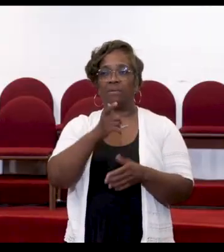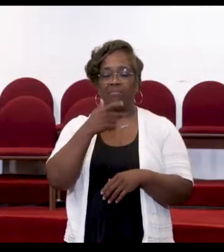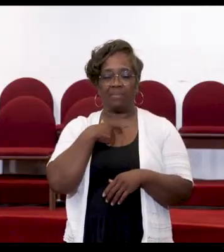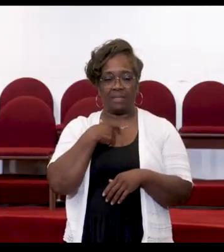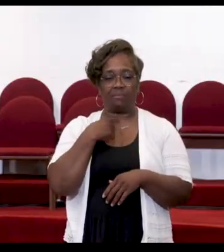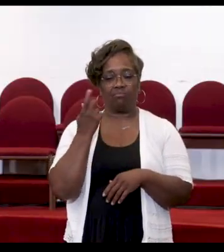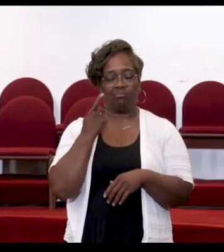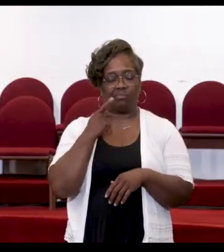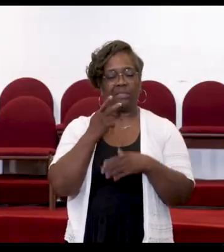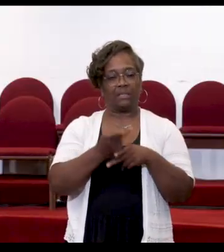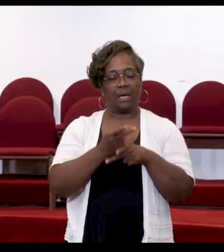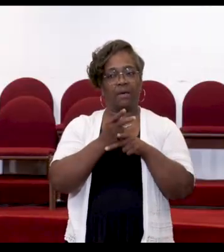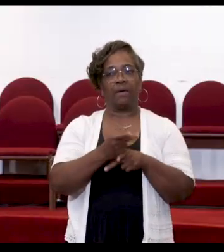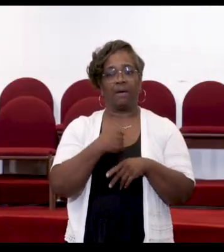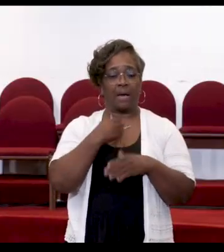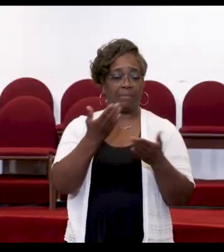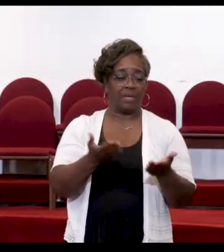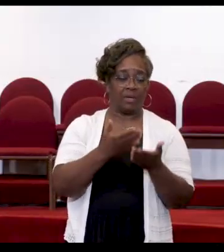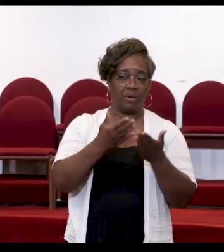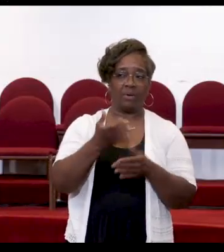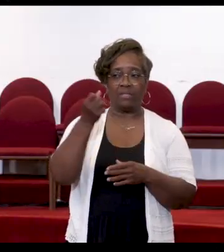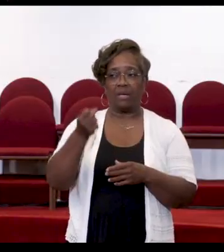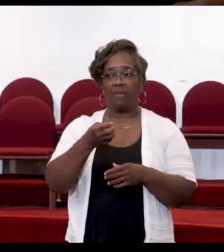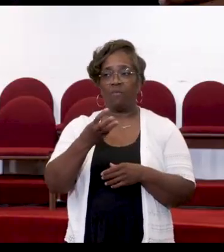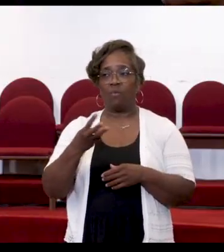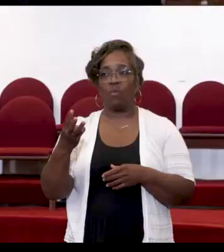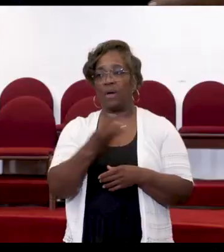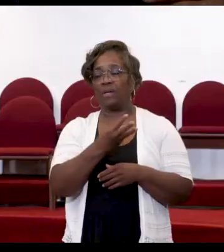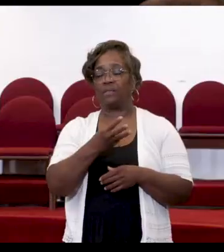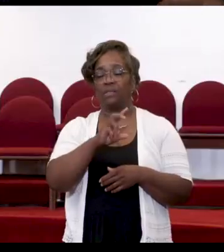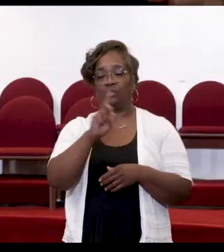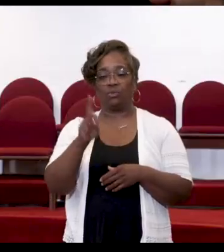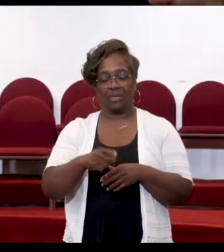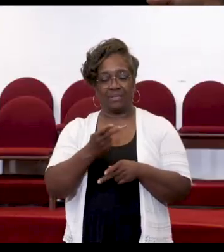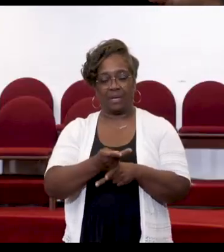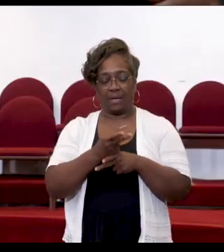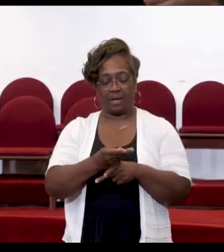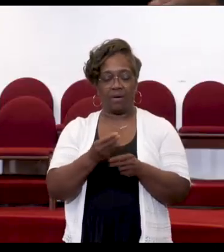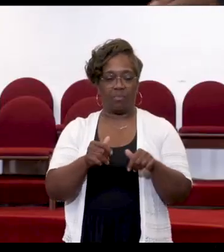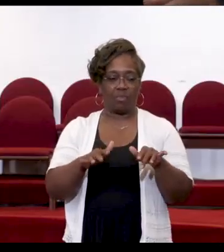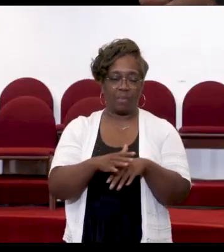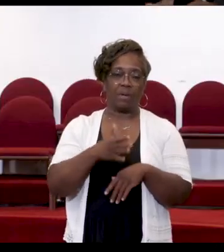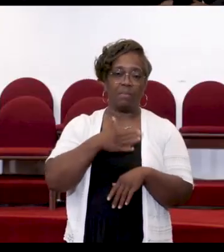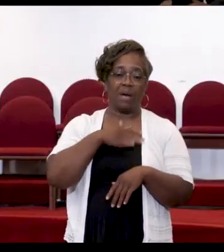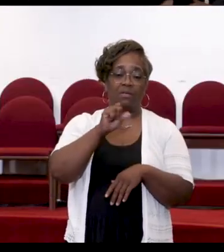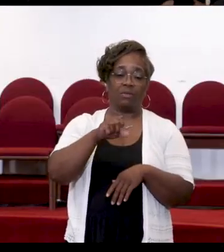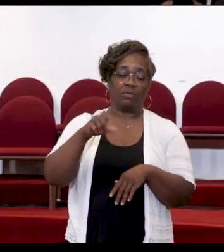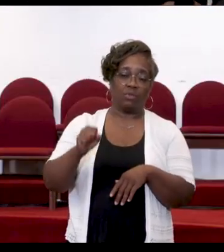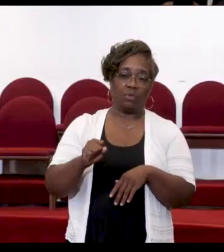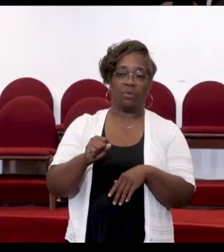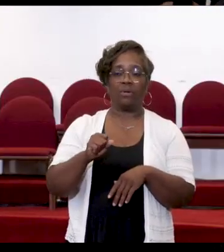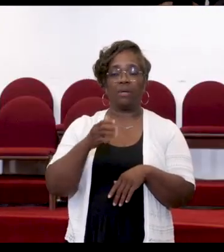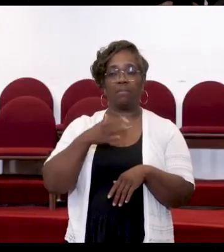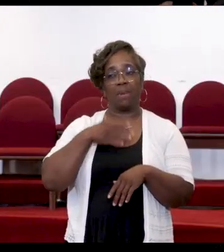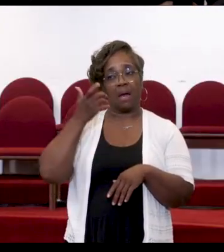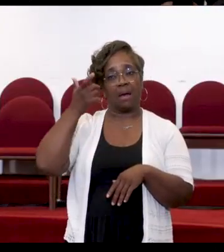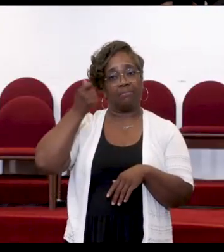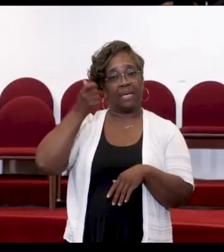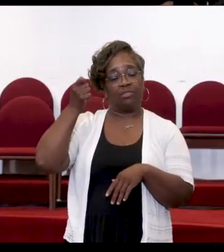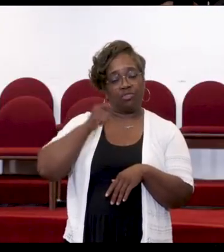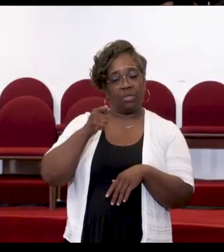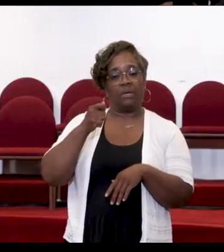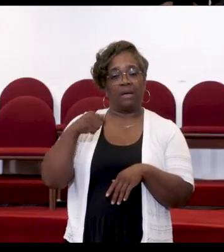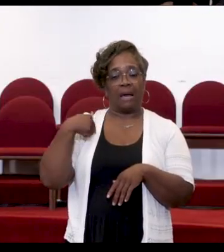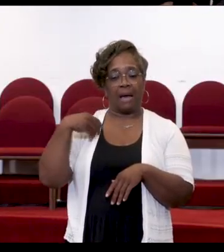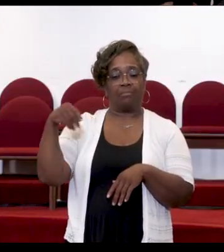only here, I'm in Southwest Detroit taking care of properties. My Social Security and my pension has been spent in this city. Not to mention that my